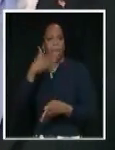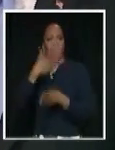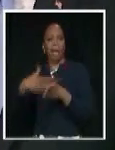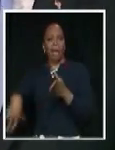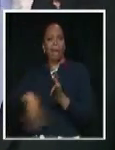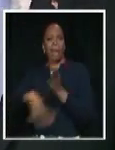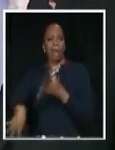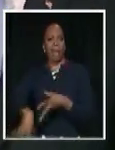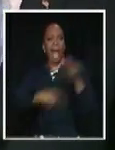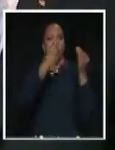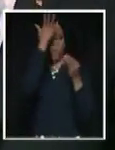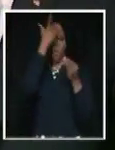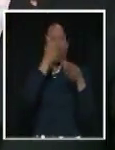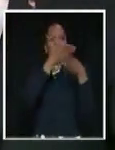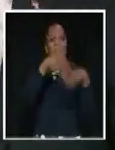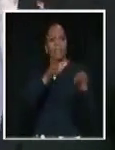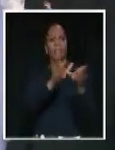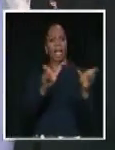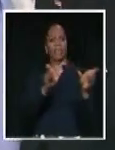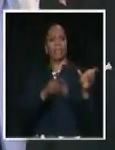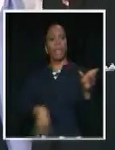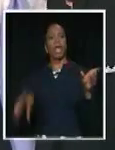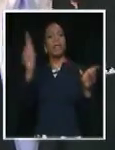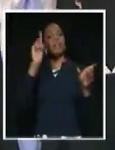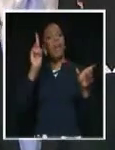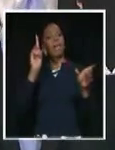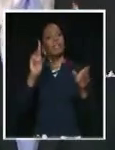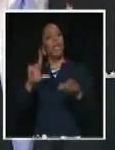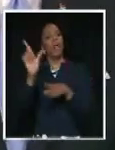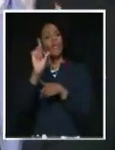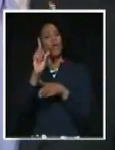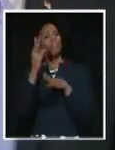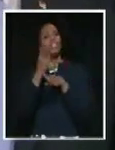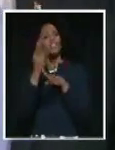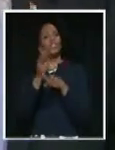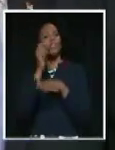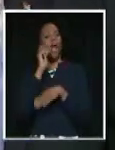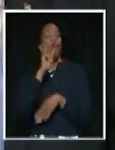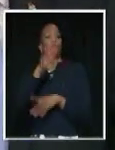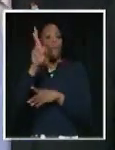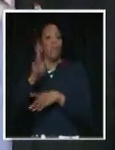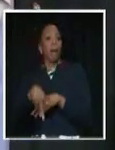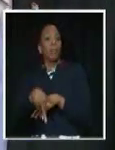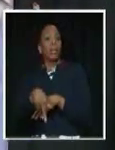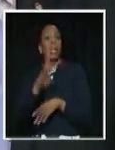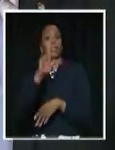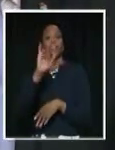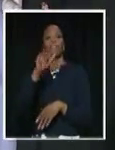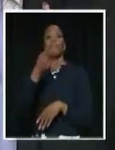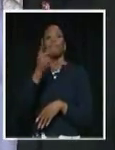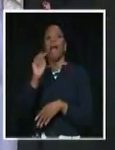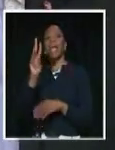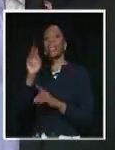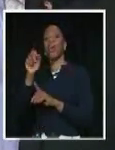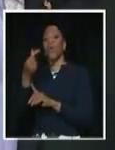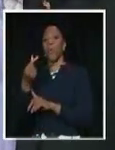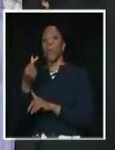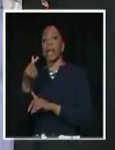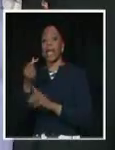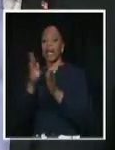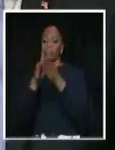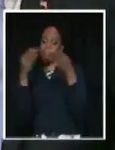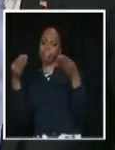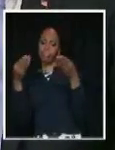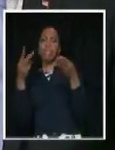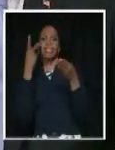he was divisive. You know, Joe Lhota is using a Republican right-wing playbook. I have seen this more times than I could count. I compared his ad to the Willie Horton